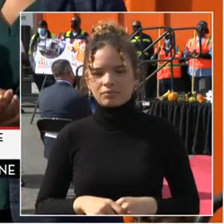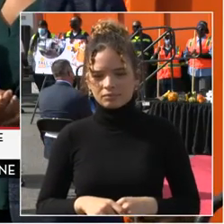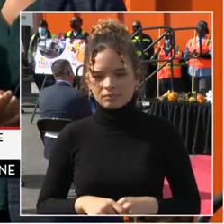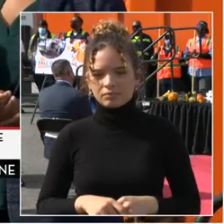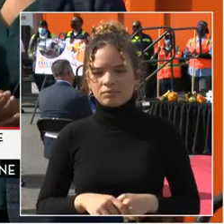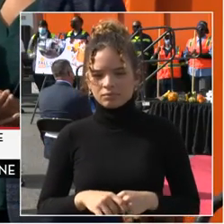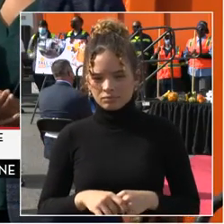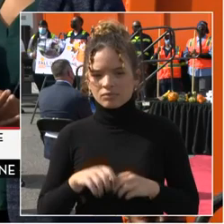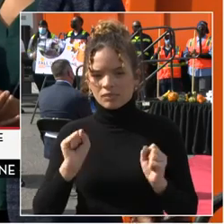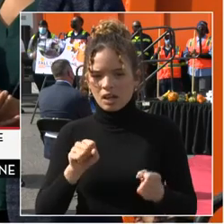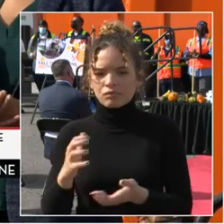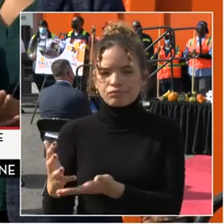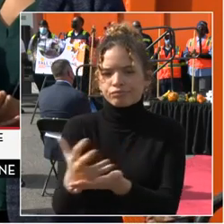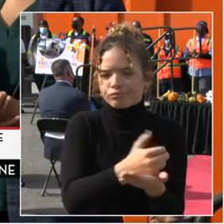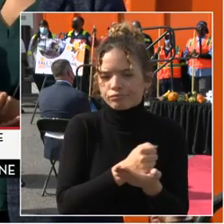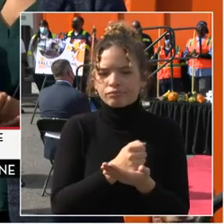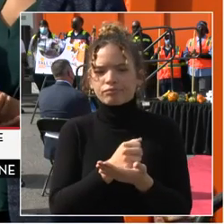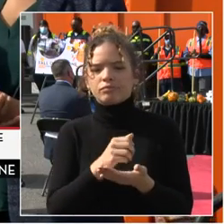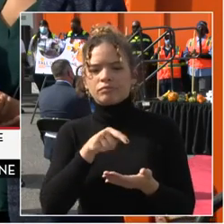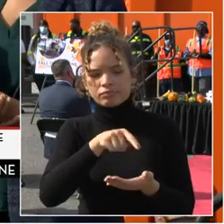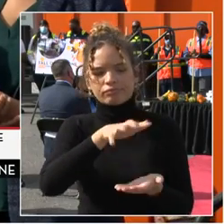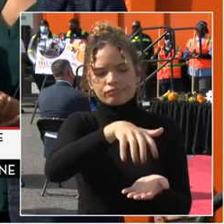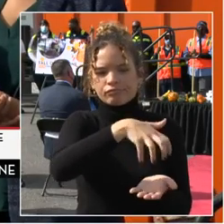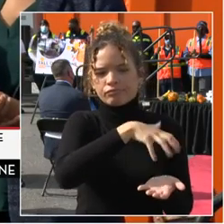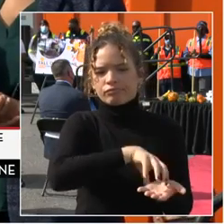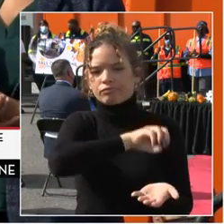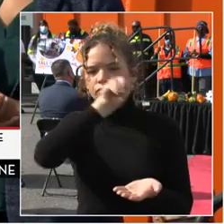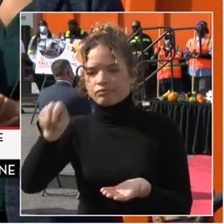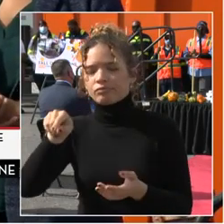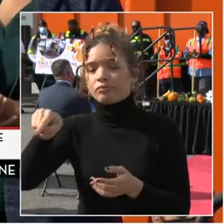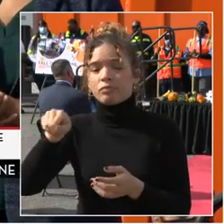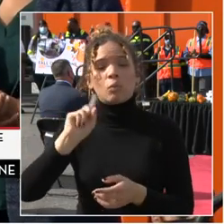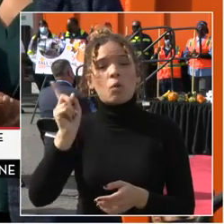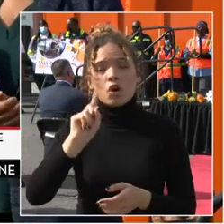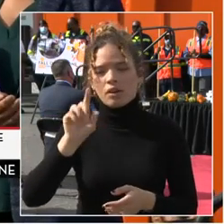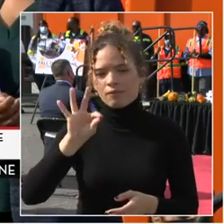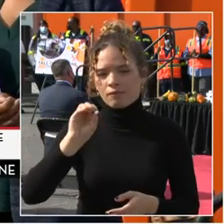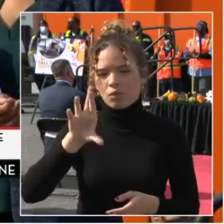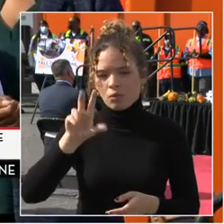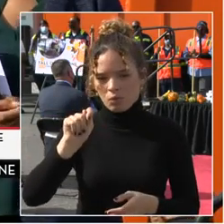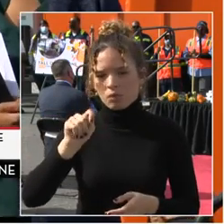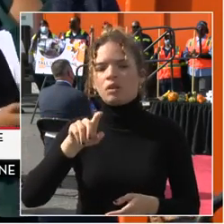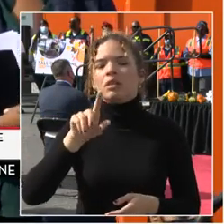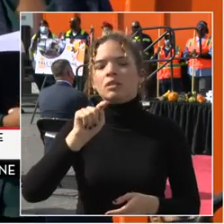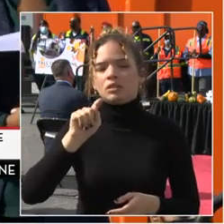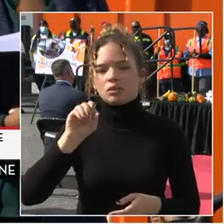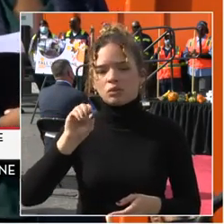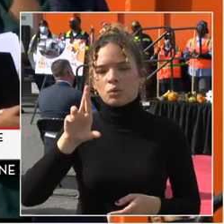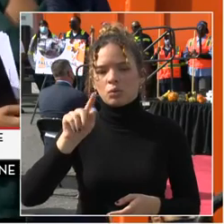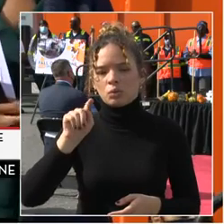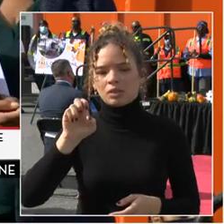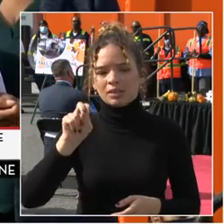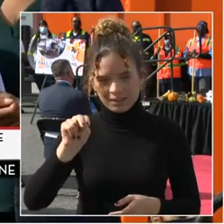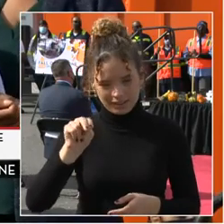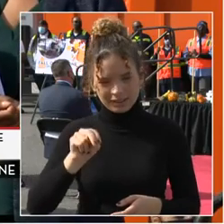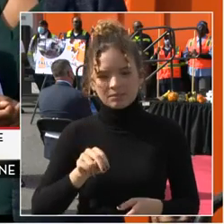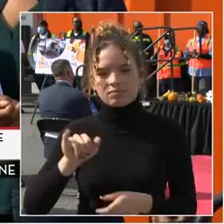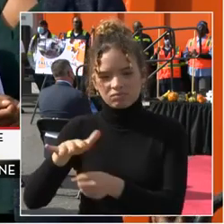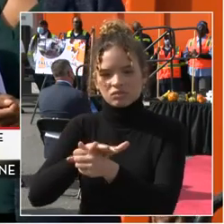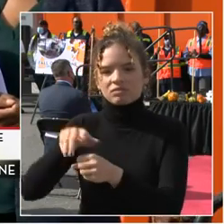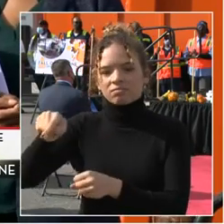at 4900 Bates Road Northeast, Monday through Friday from 10 to 2 and on Saturdays from 7 to